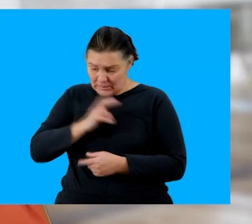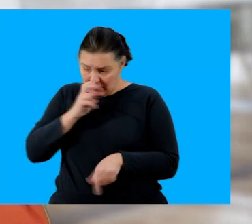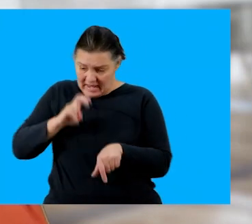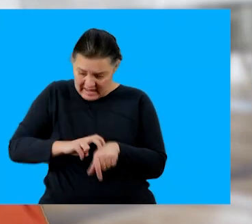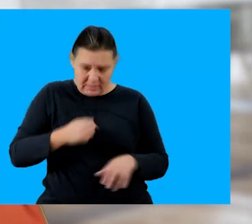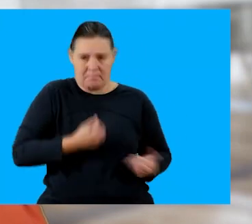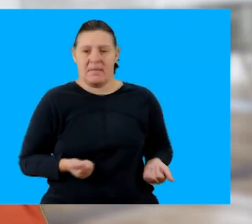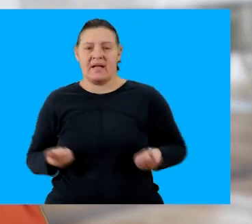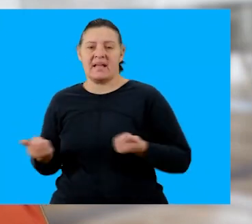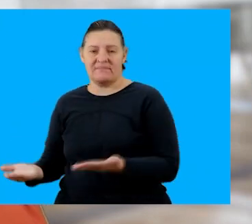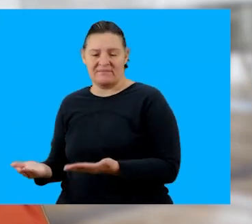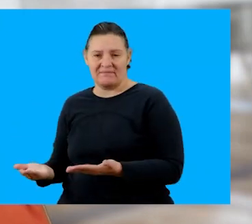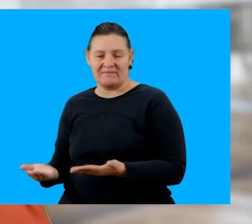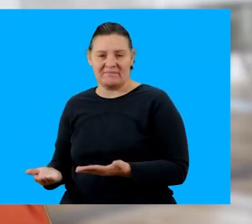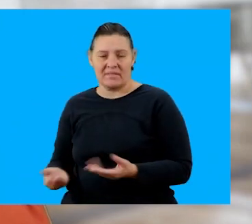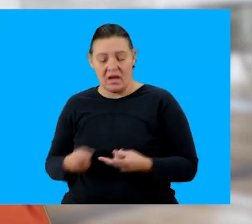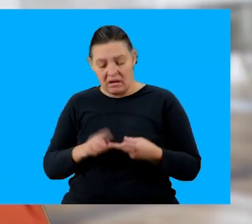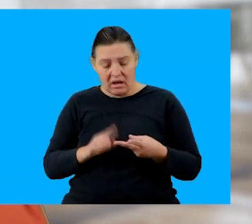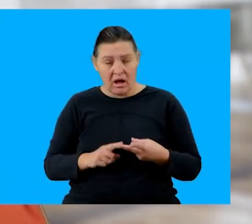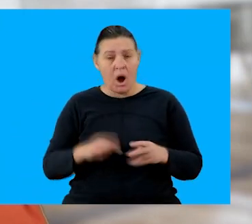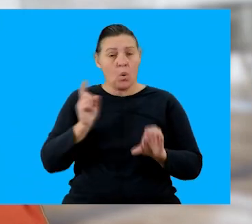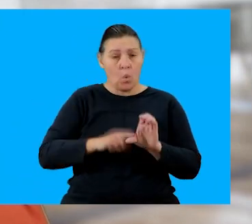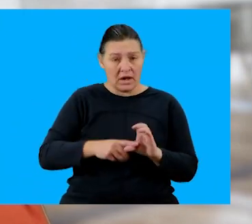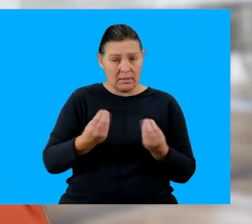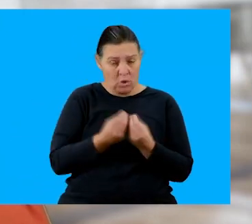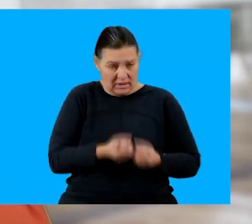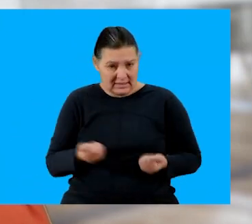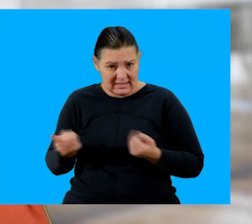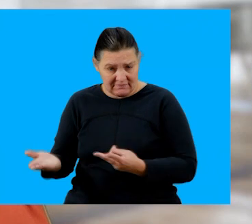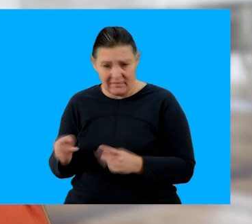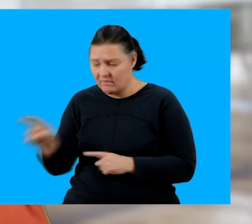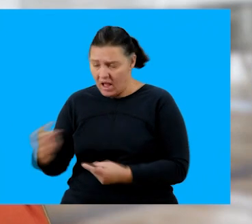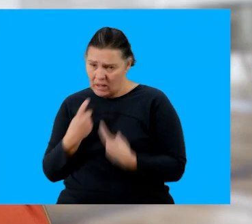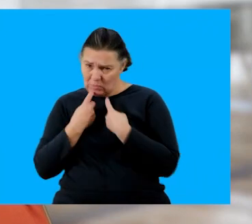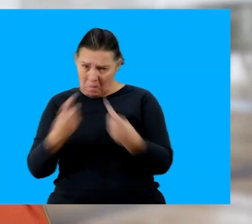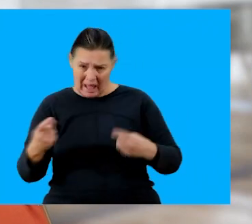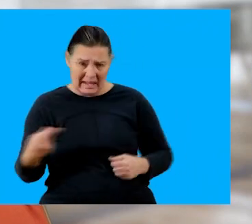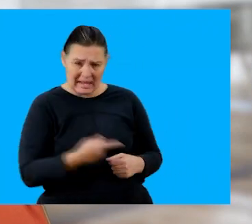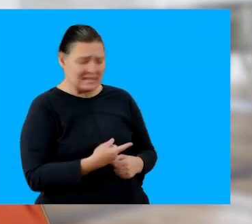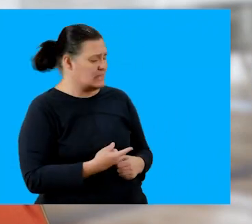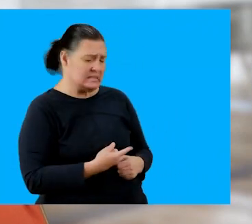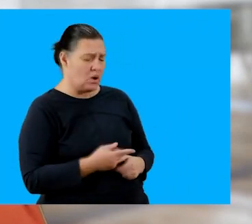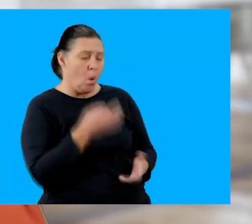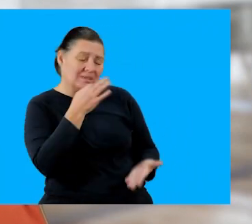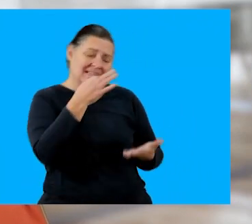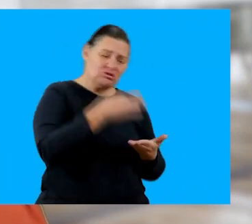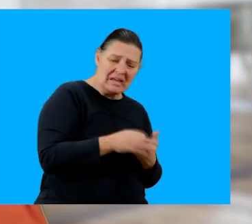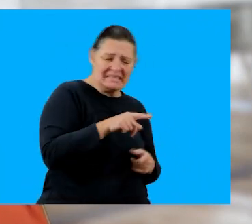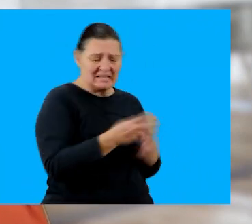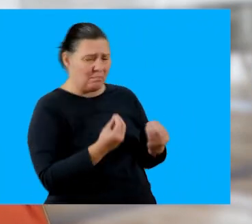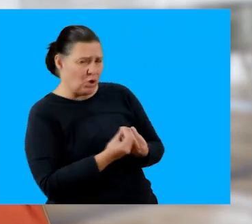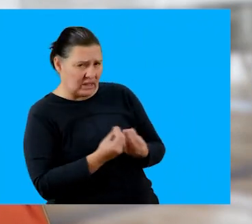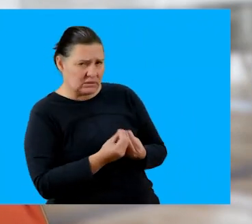need. Produce quality products. Make sure that if they complain or if they have any suggestions about